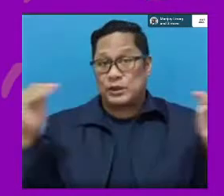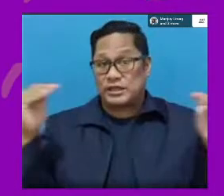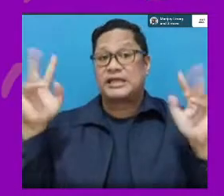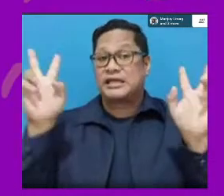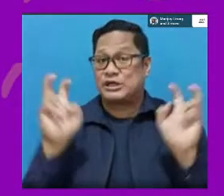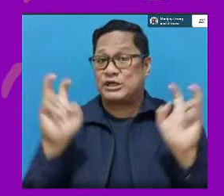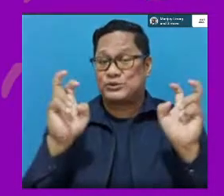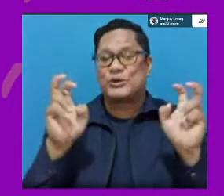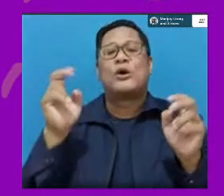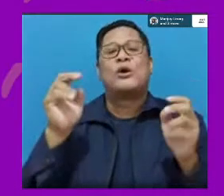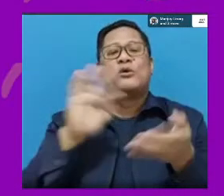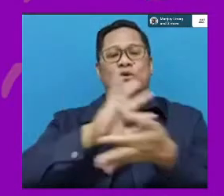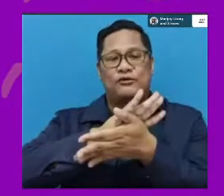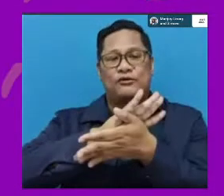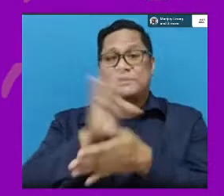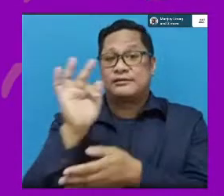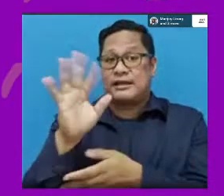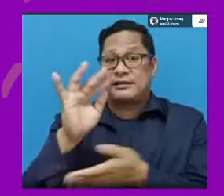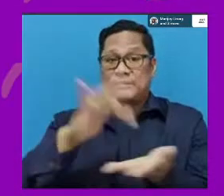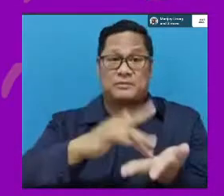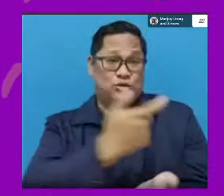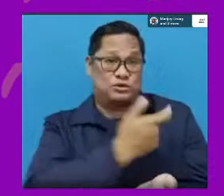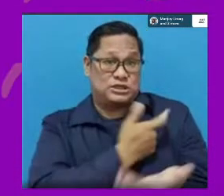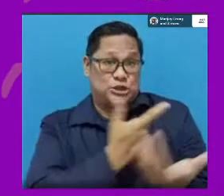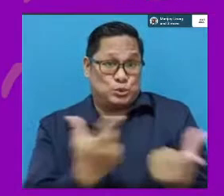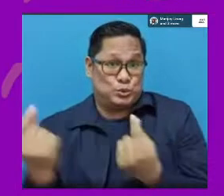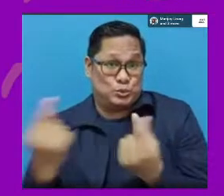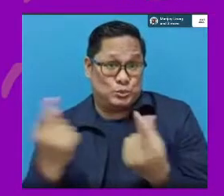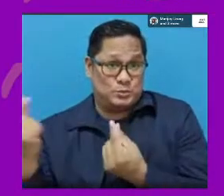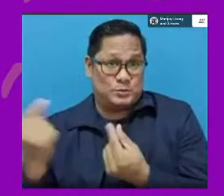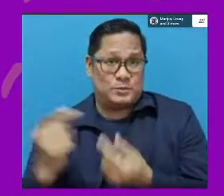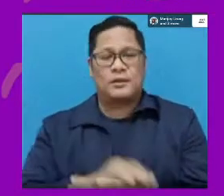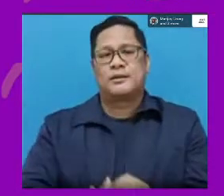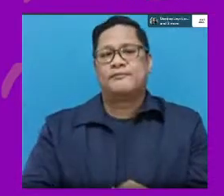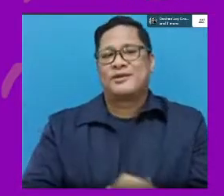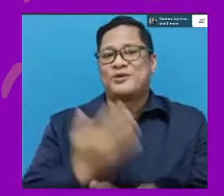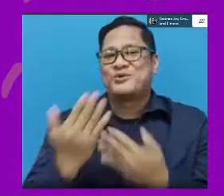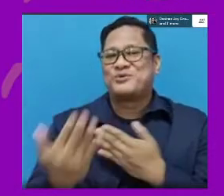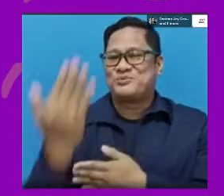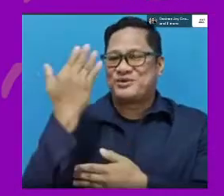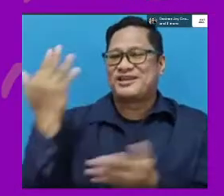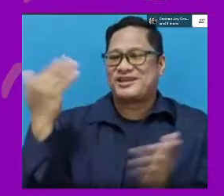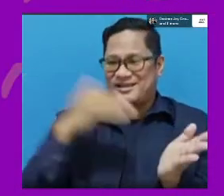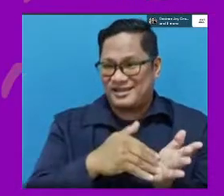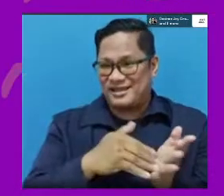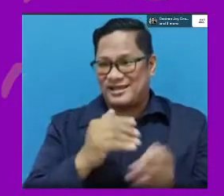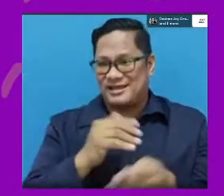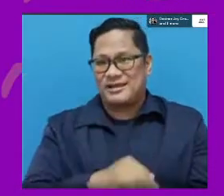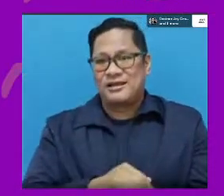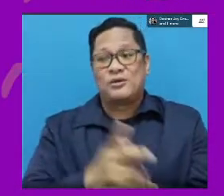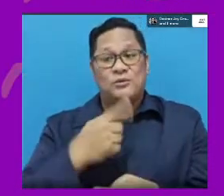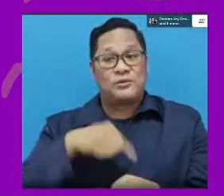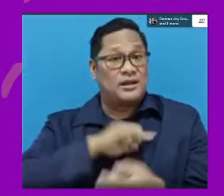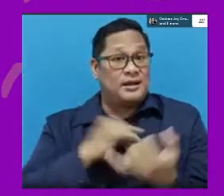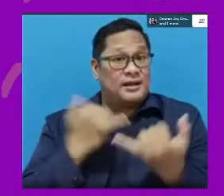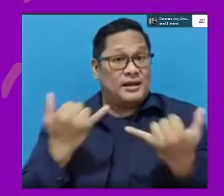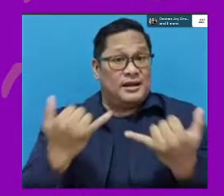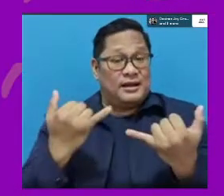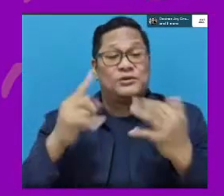the COVID-19 vaccination rollout. Good morning once again, and we're now going to get